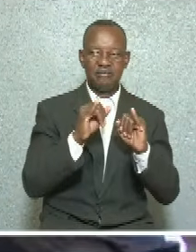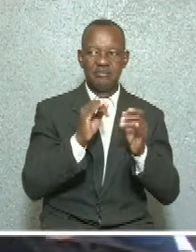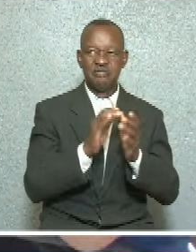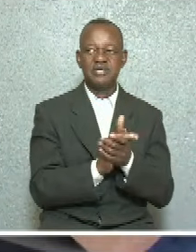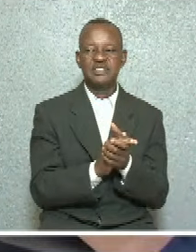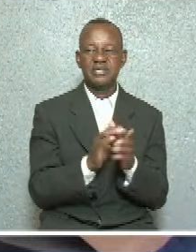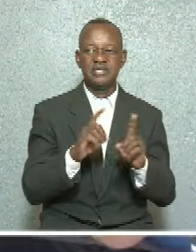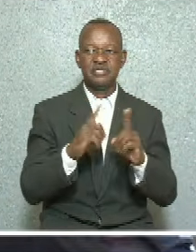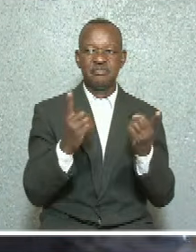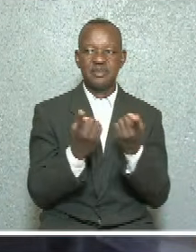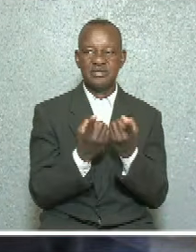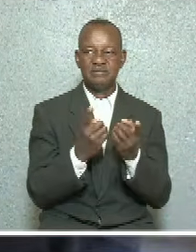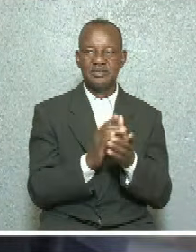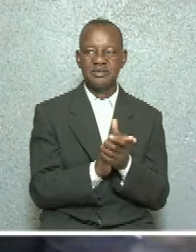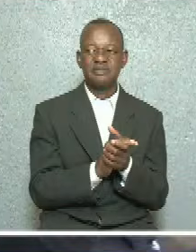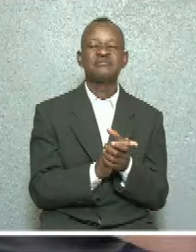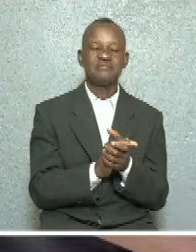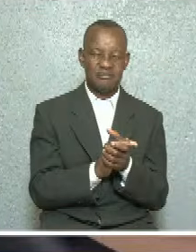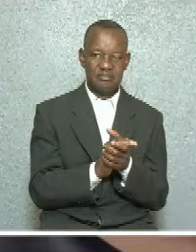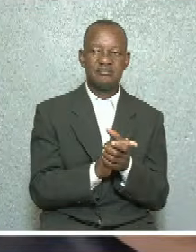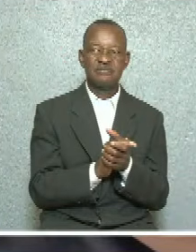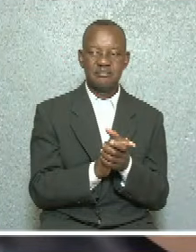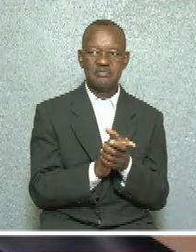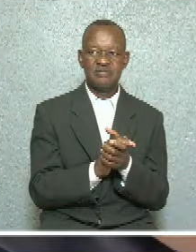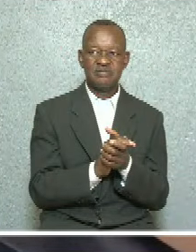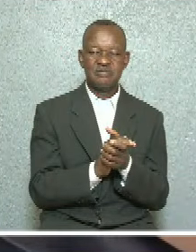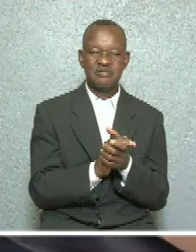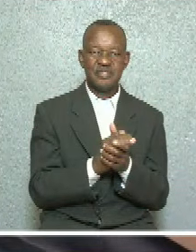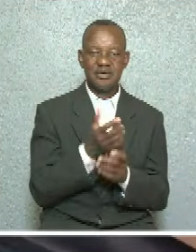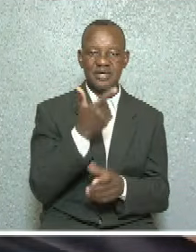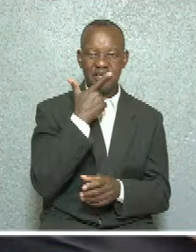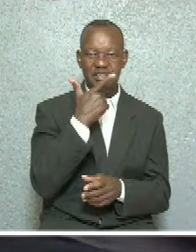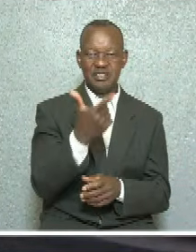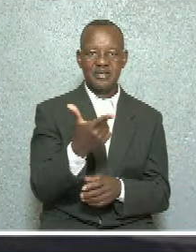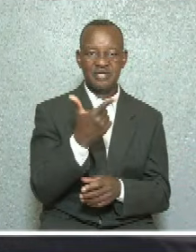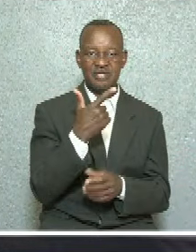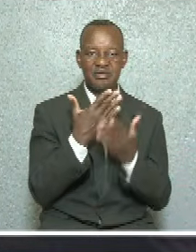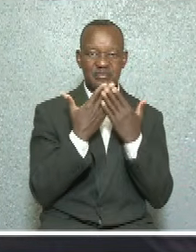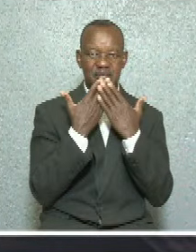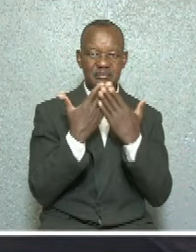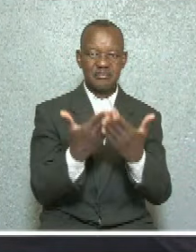say. Yes. Thank you, Minister. Thank you.